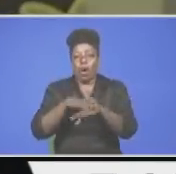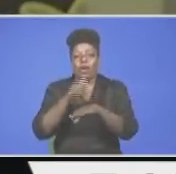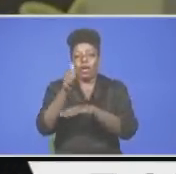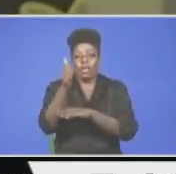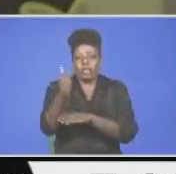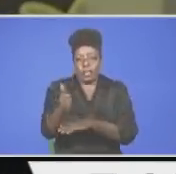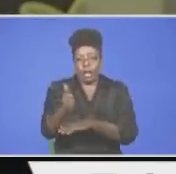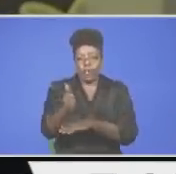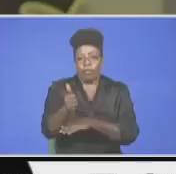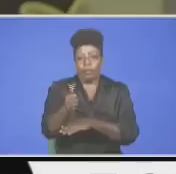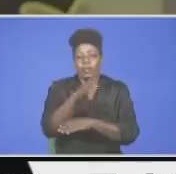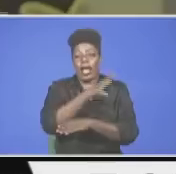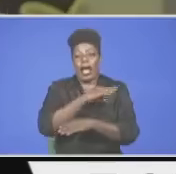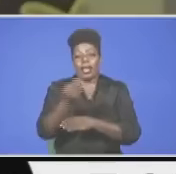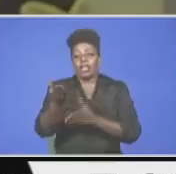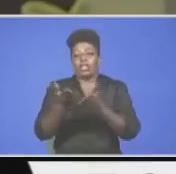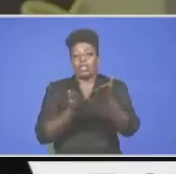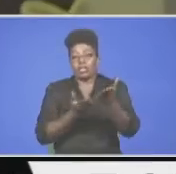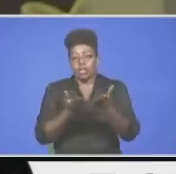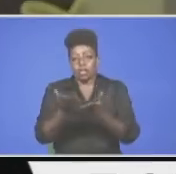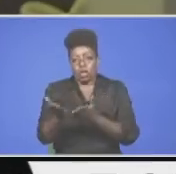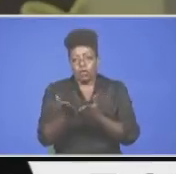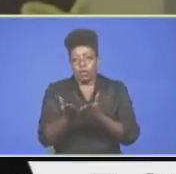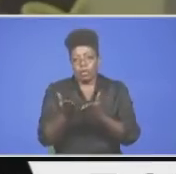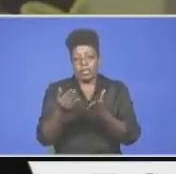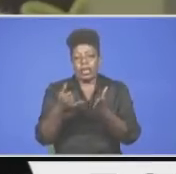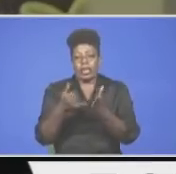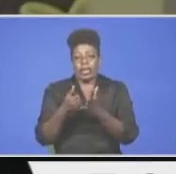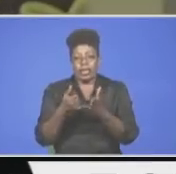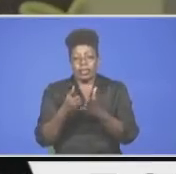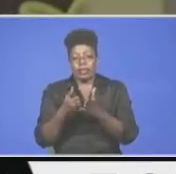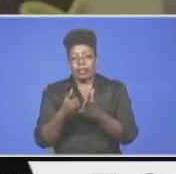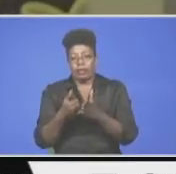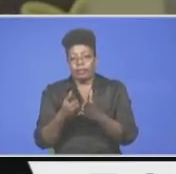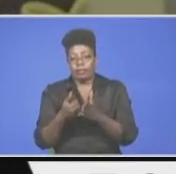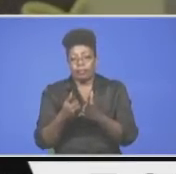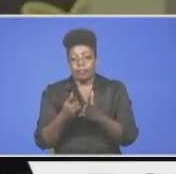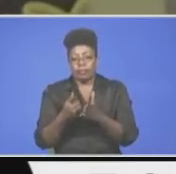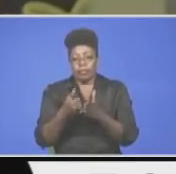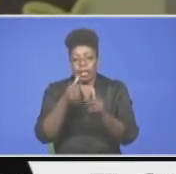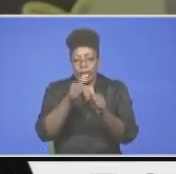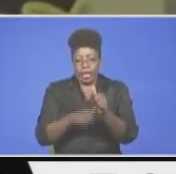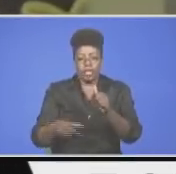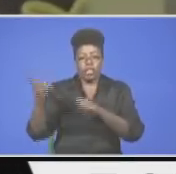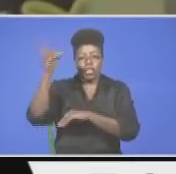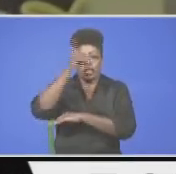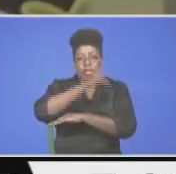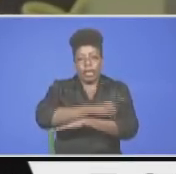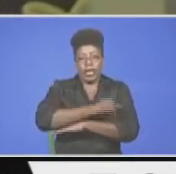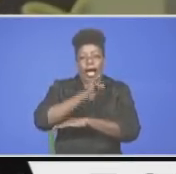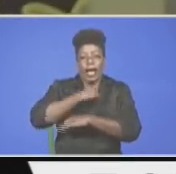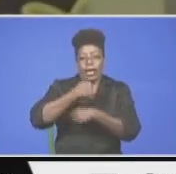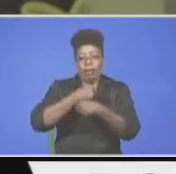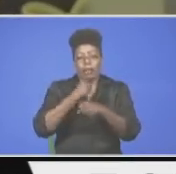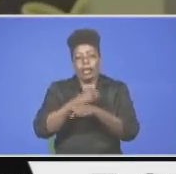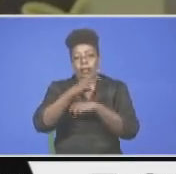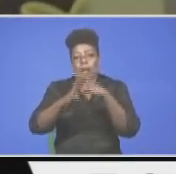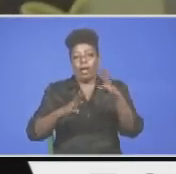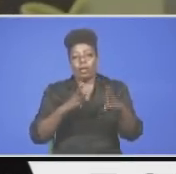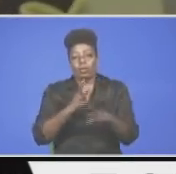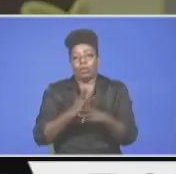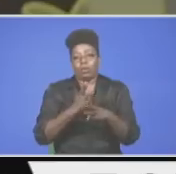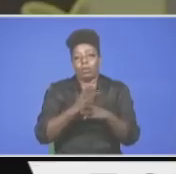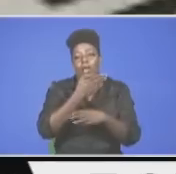also the service. It was a service. It was every day it was, I am making my world better.